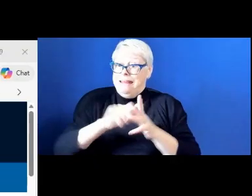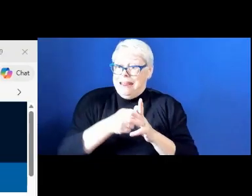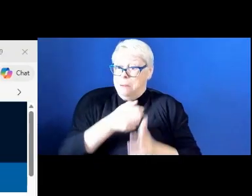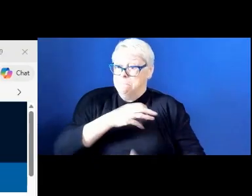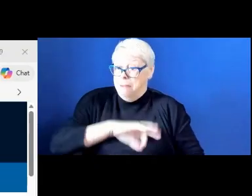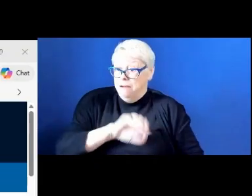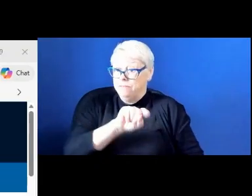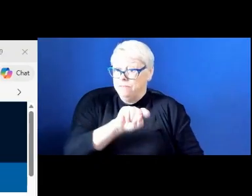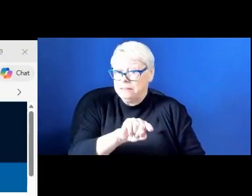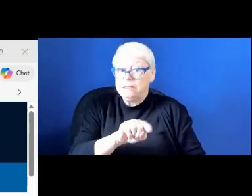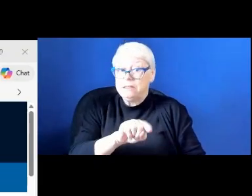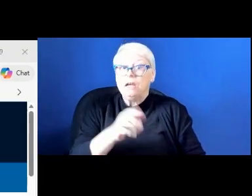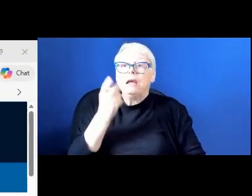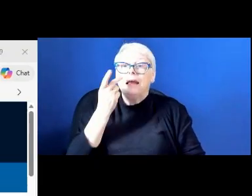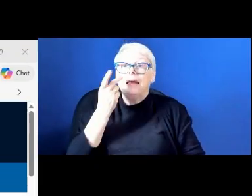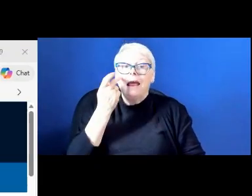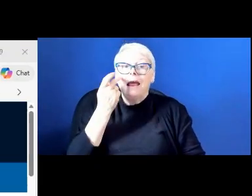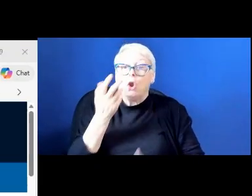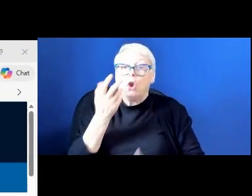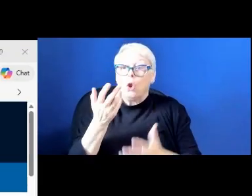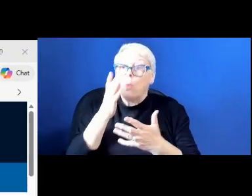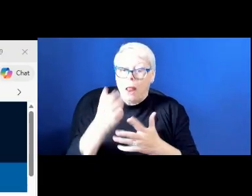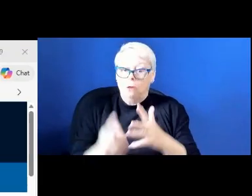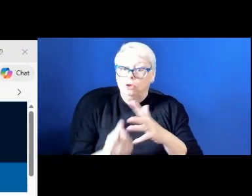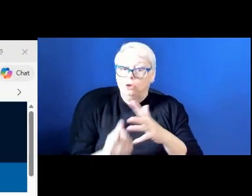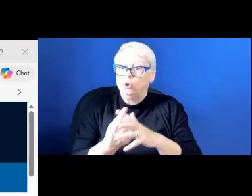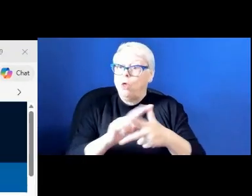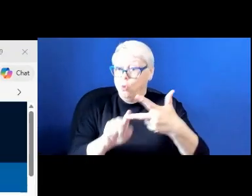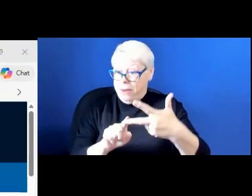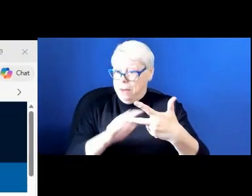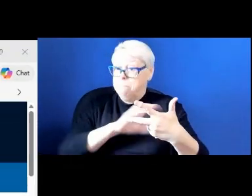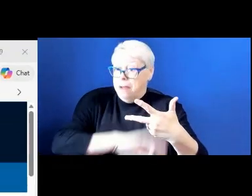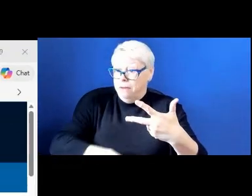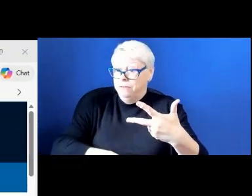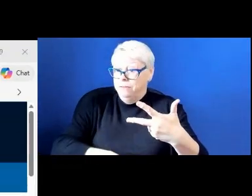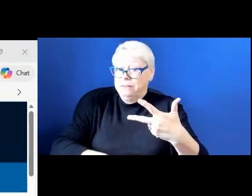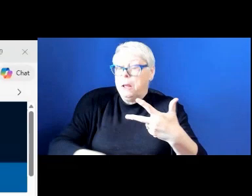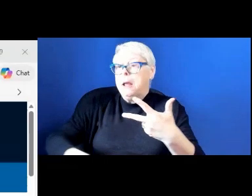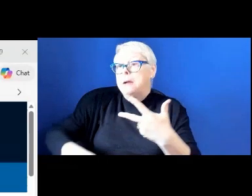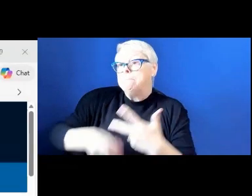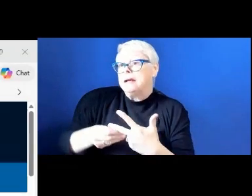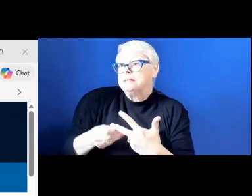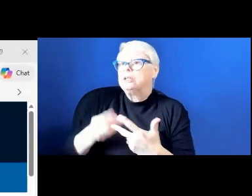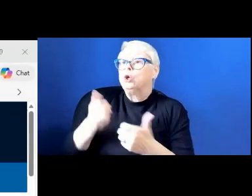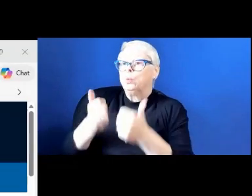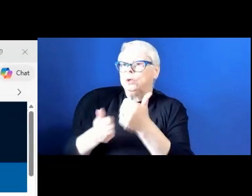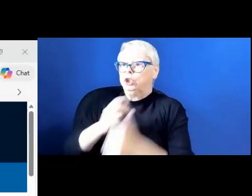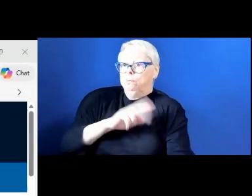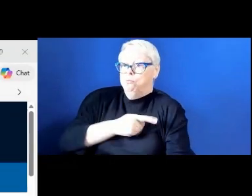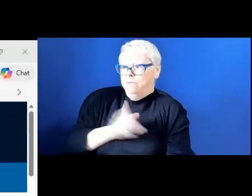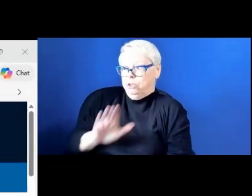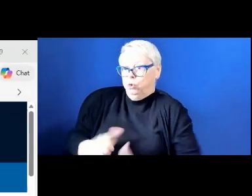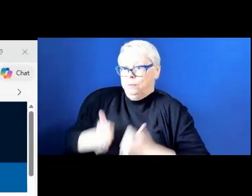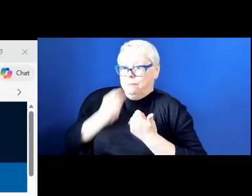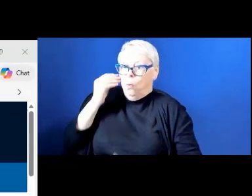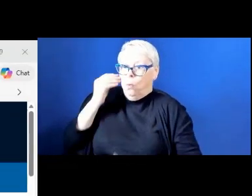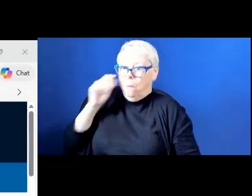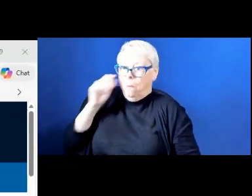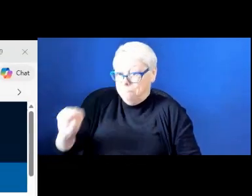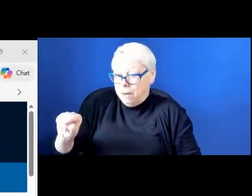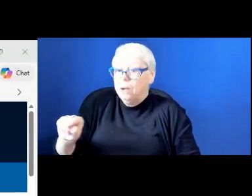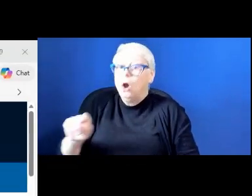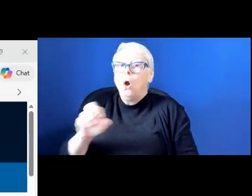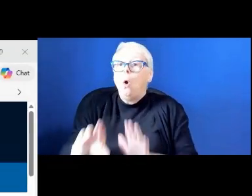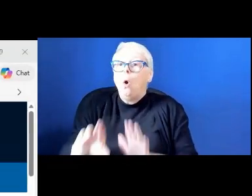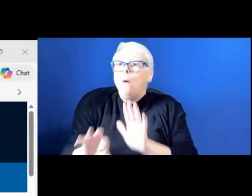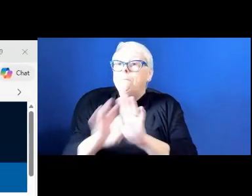see the 3 main disability benefits plus 1 relevant to your province or territory, or you can select